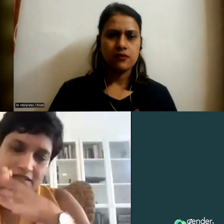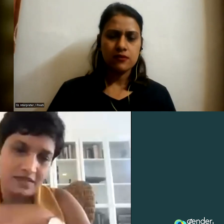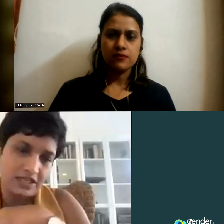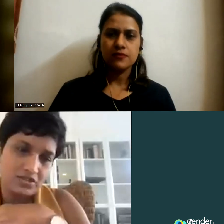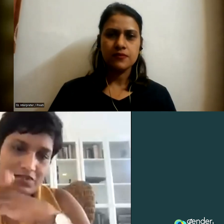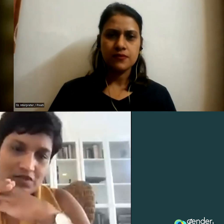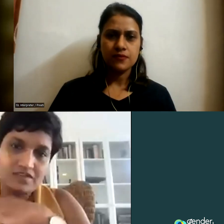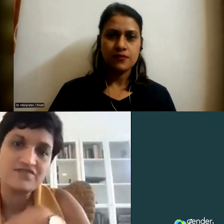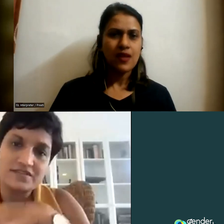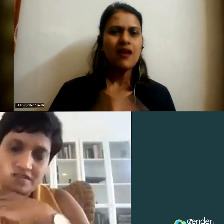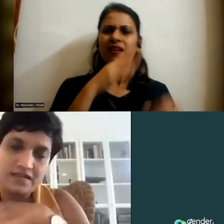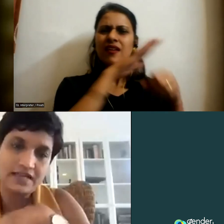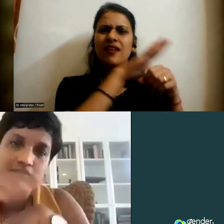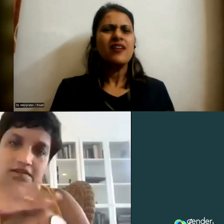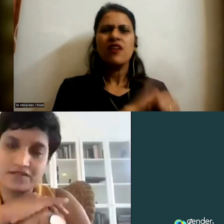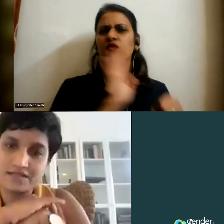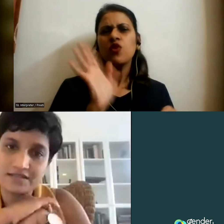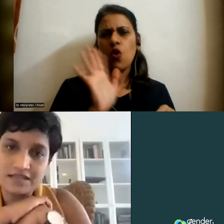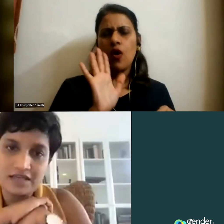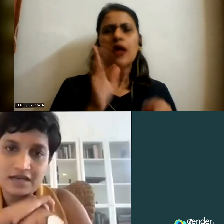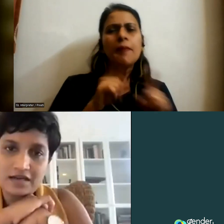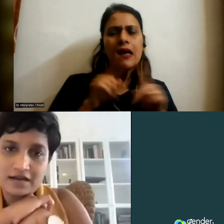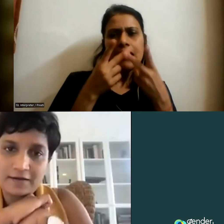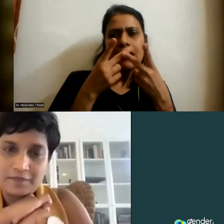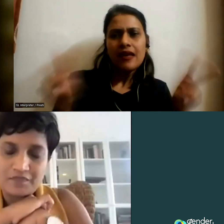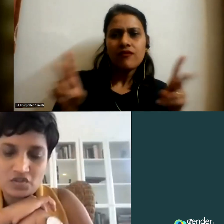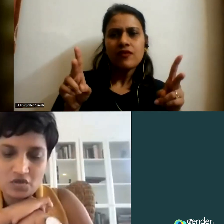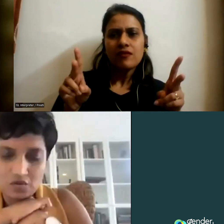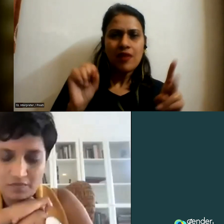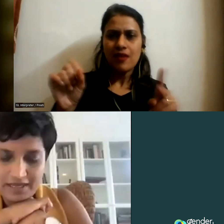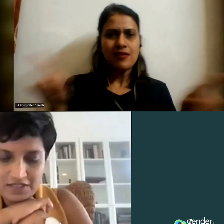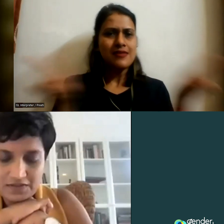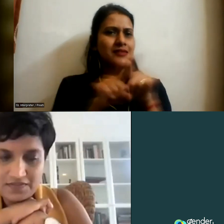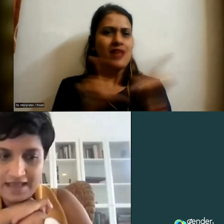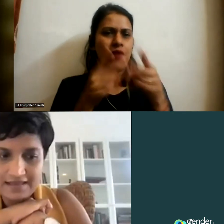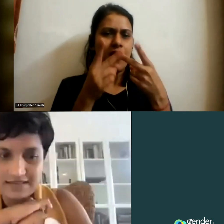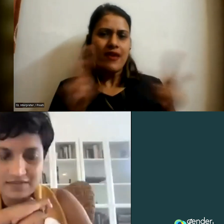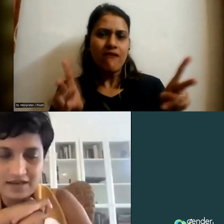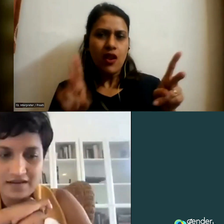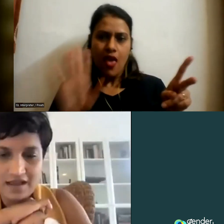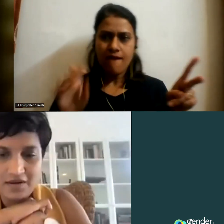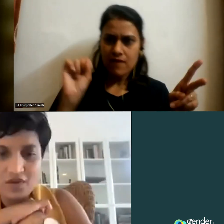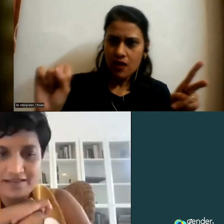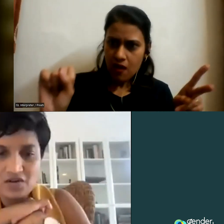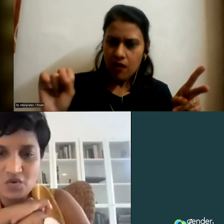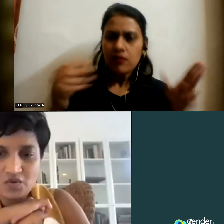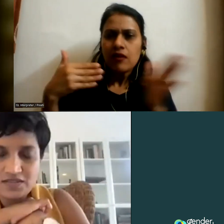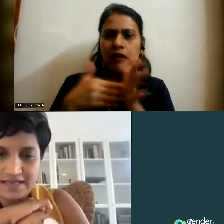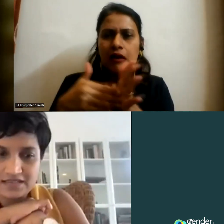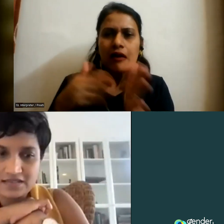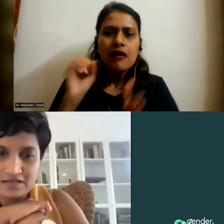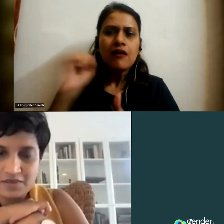not discrimination, but sort of differences, very clear differences. So based on that, while there are